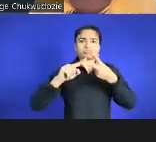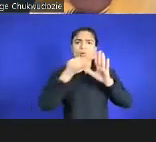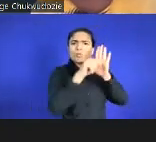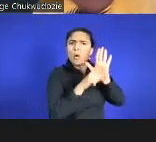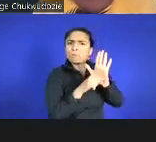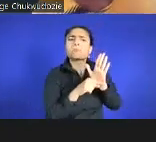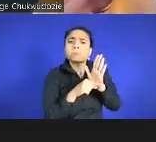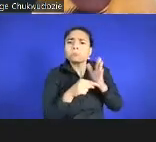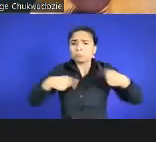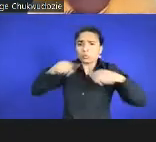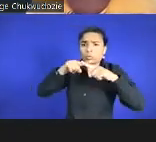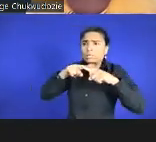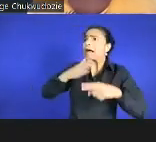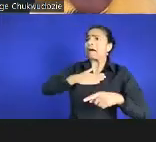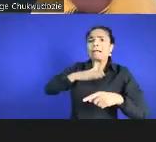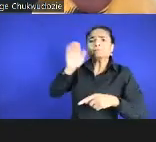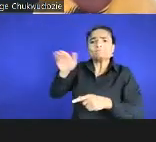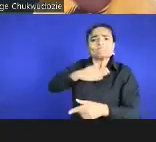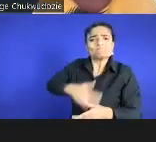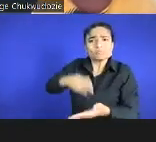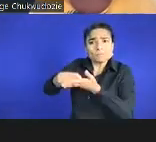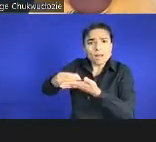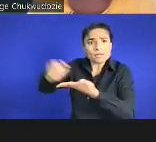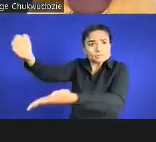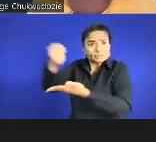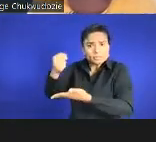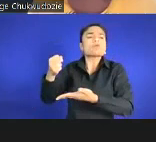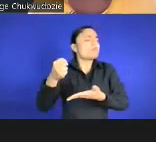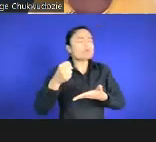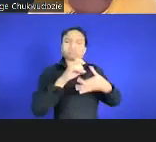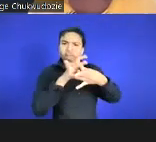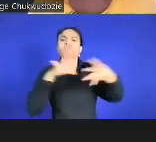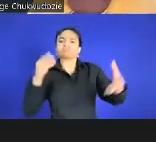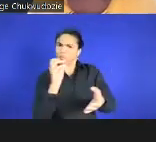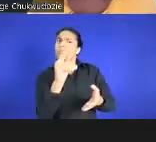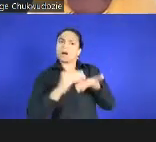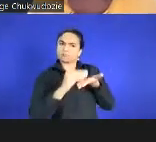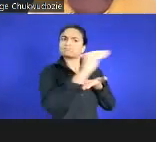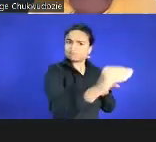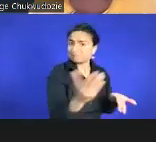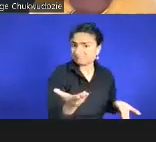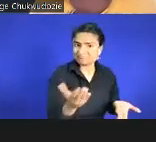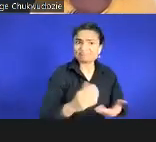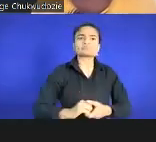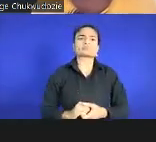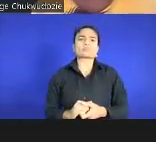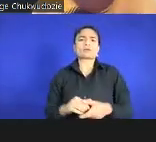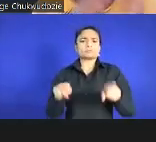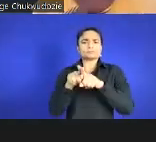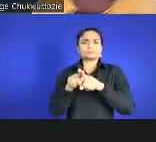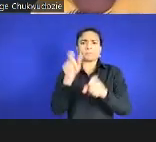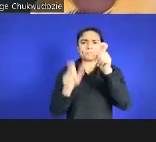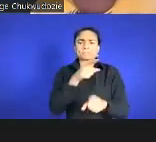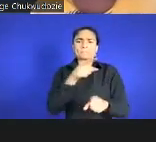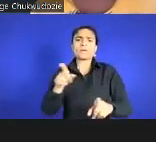to be involved. So some of the groups that, really needs to be involved in setting up a complaints feedback mechanism includes